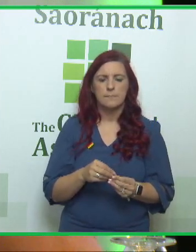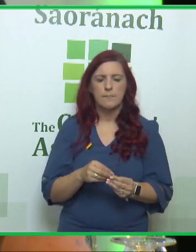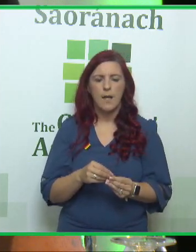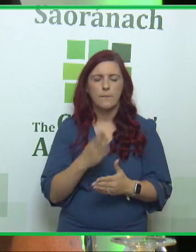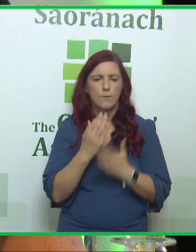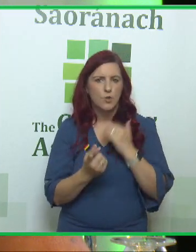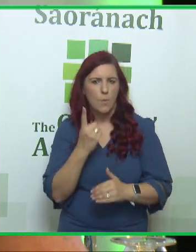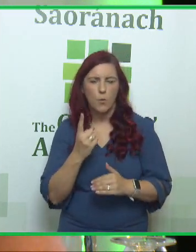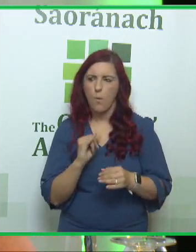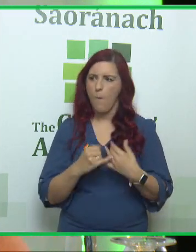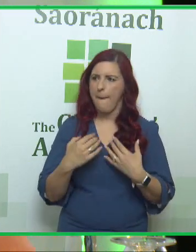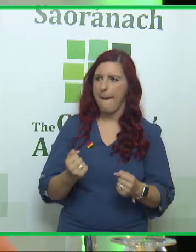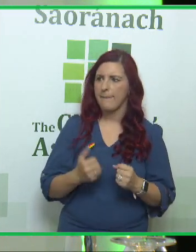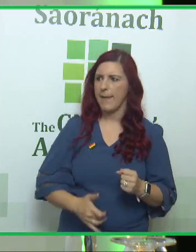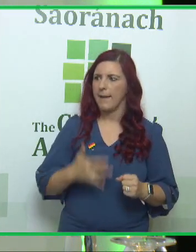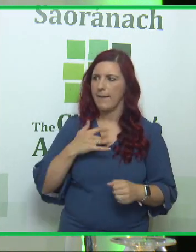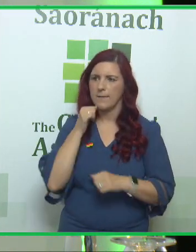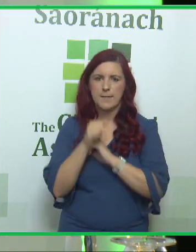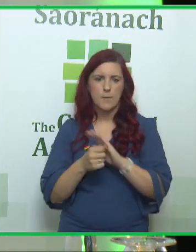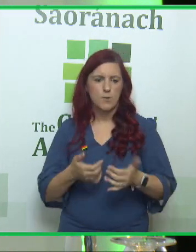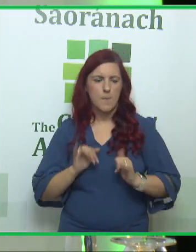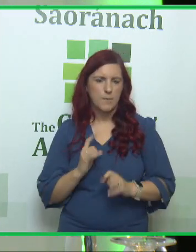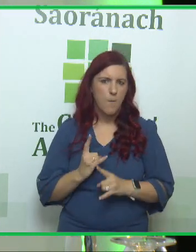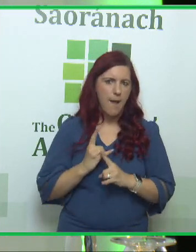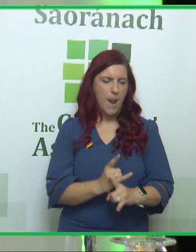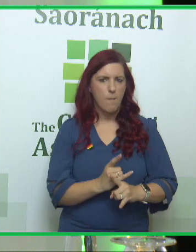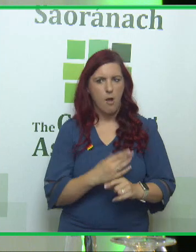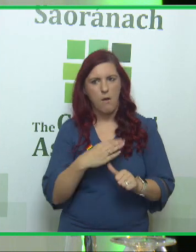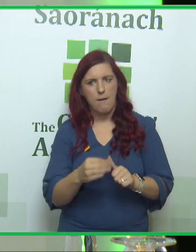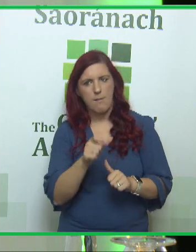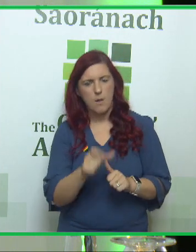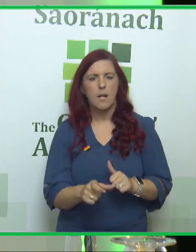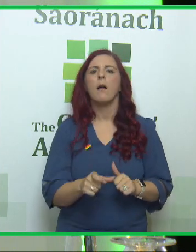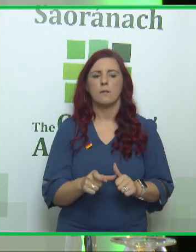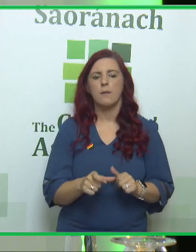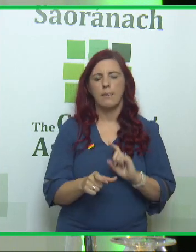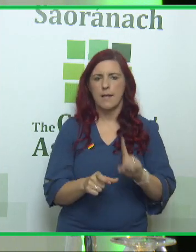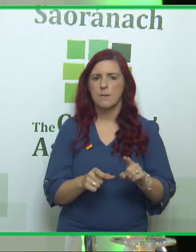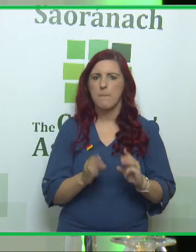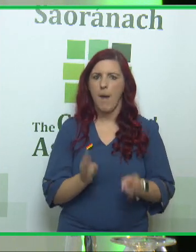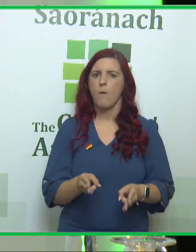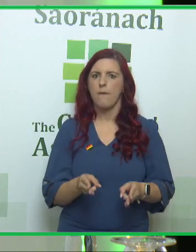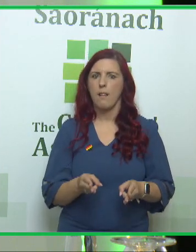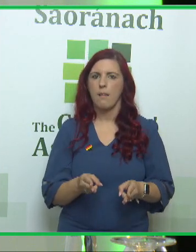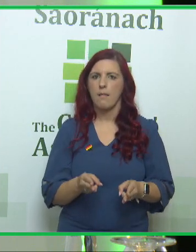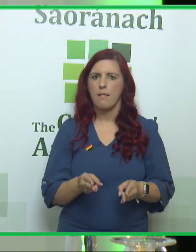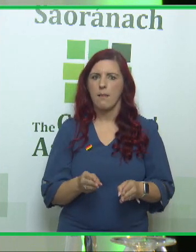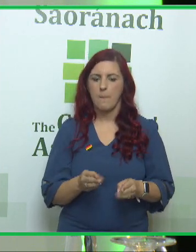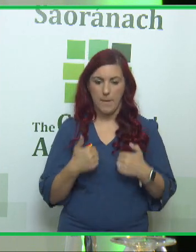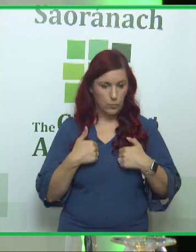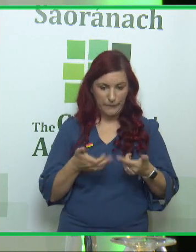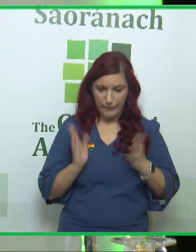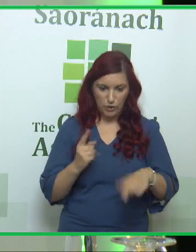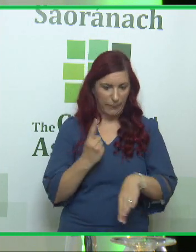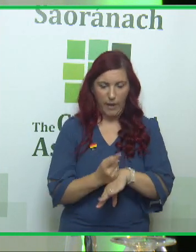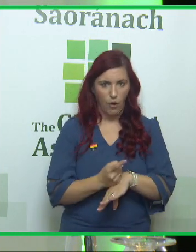somebody who has lived experience to be able to help somebody else is powerful, because we have been in the hole and we